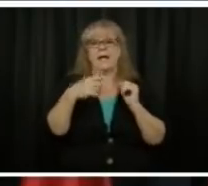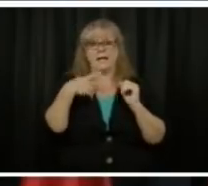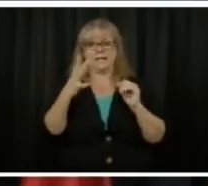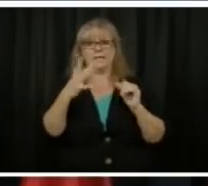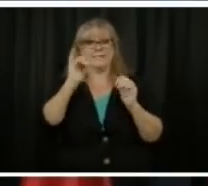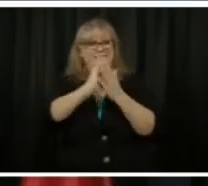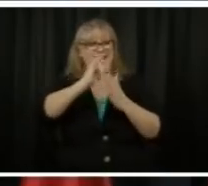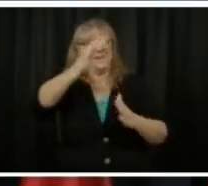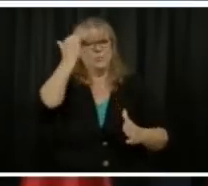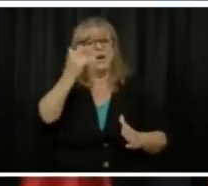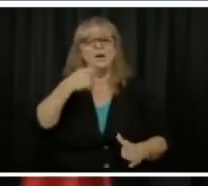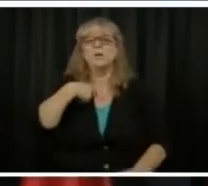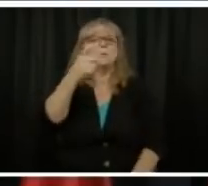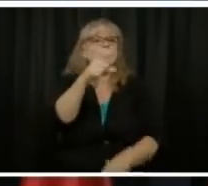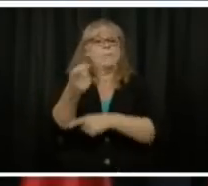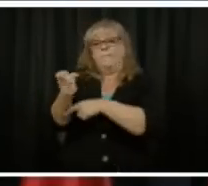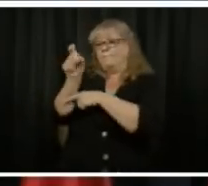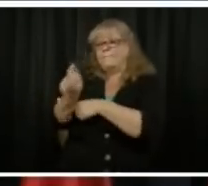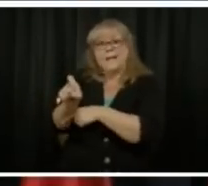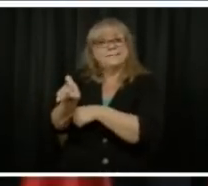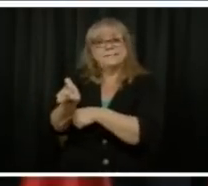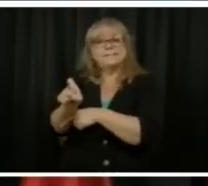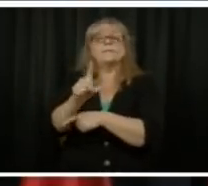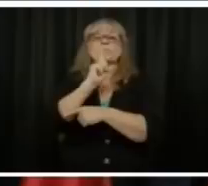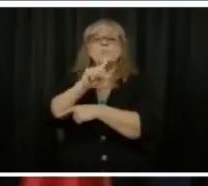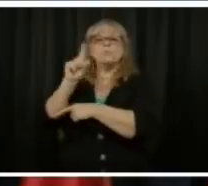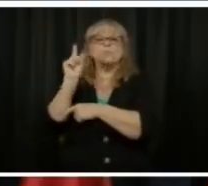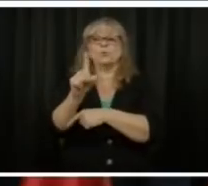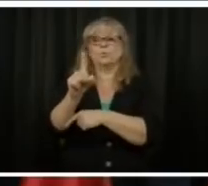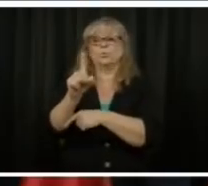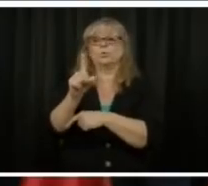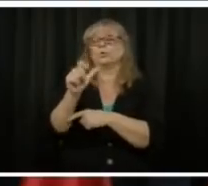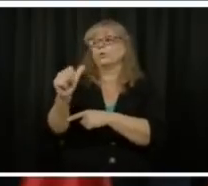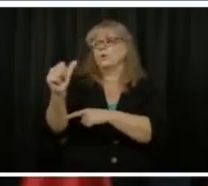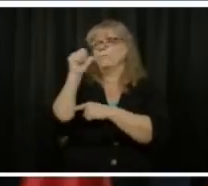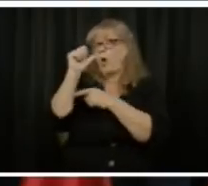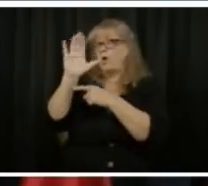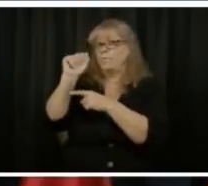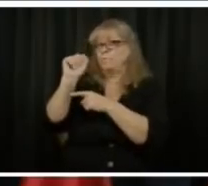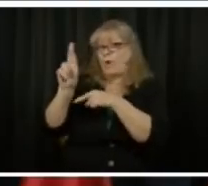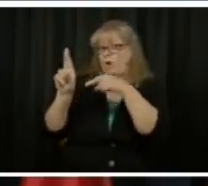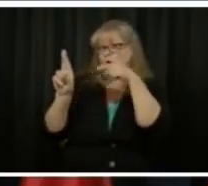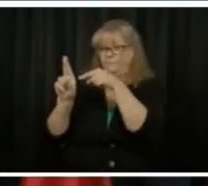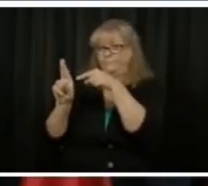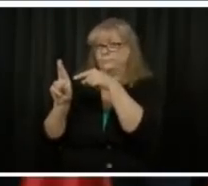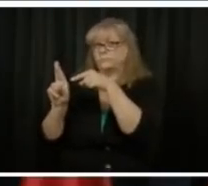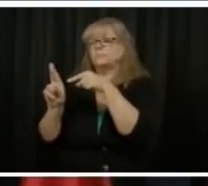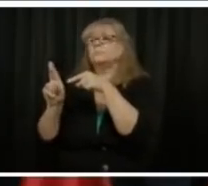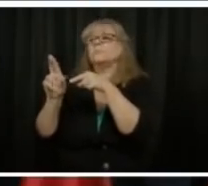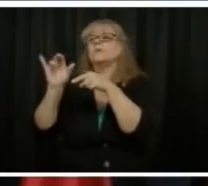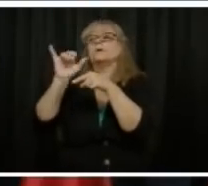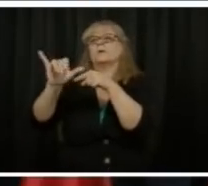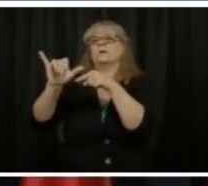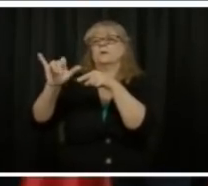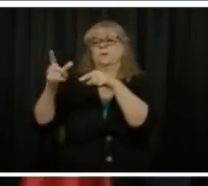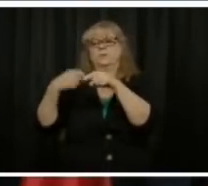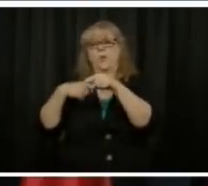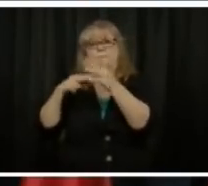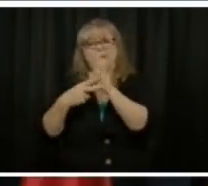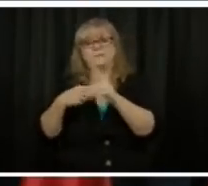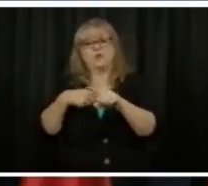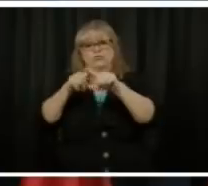weeks ago now, so we're starting to see that. But our long-term success really relies on sustainable behavior from people, and that's